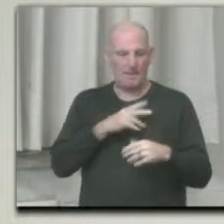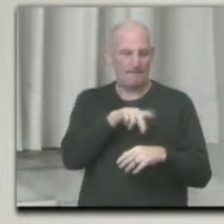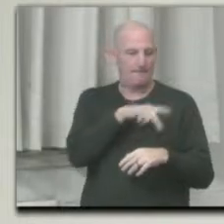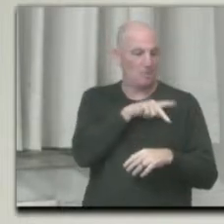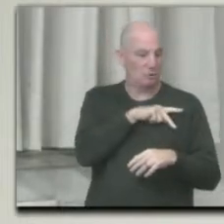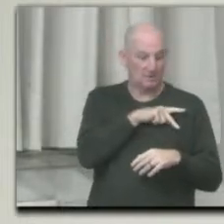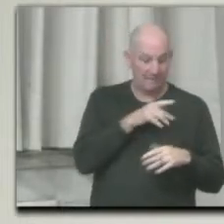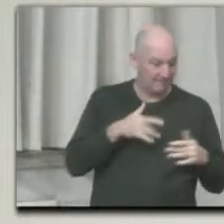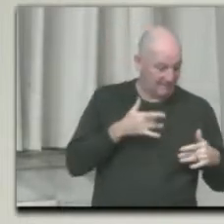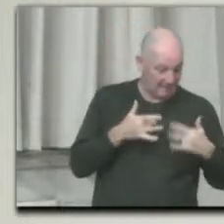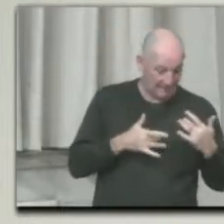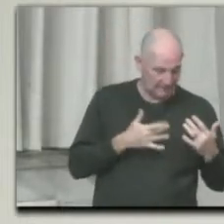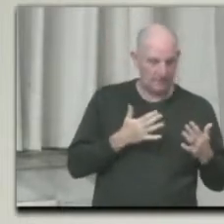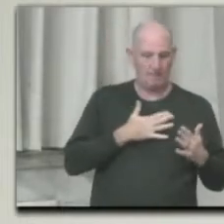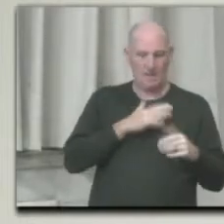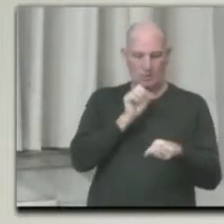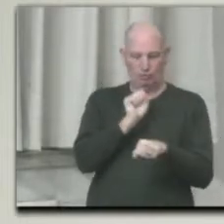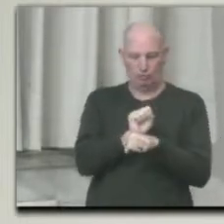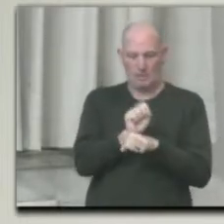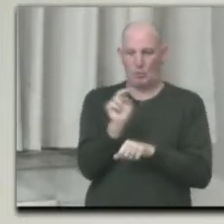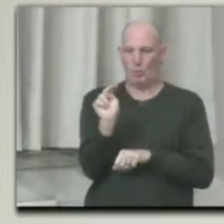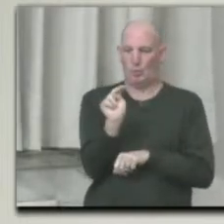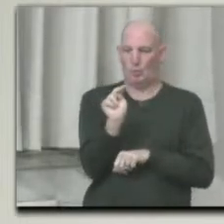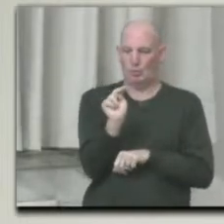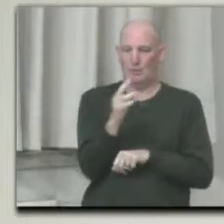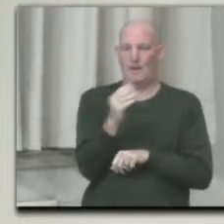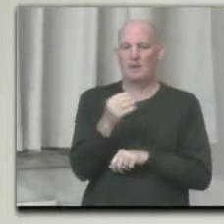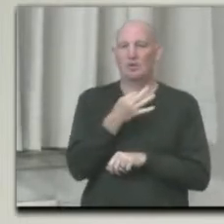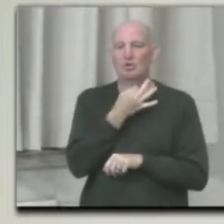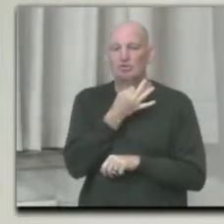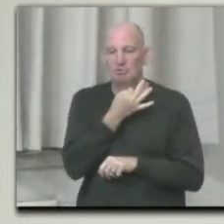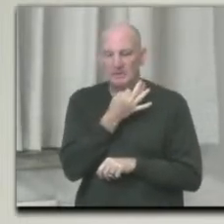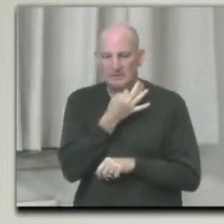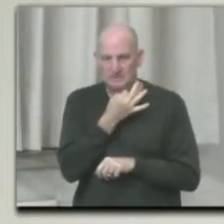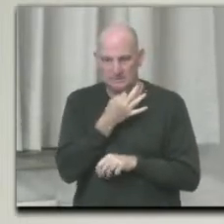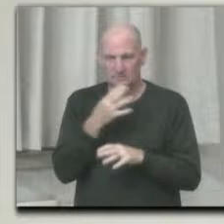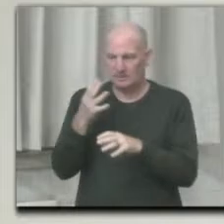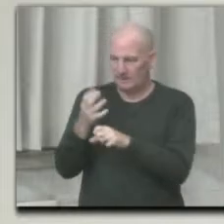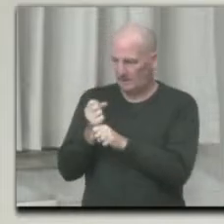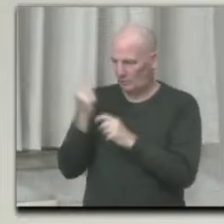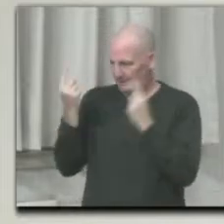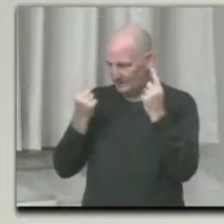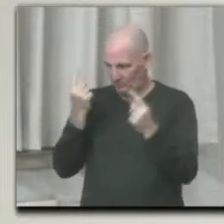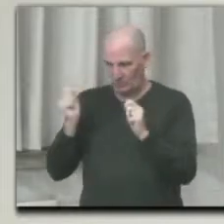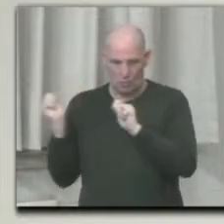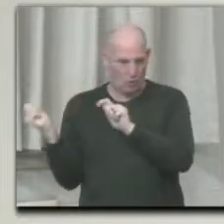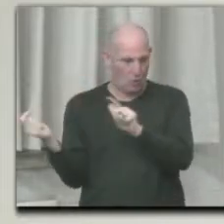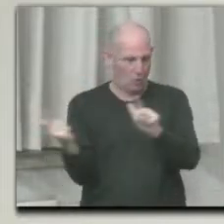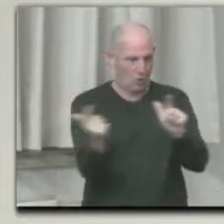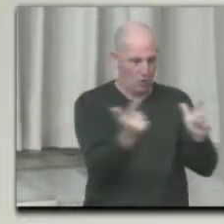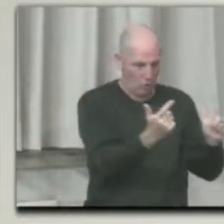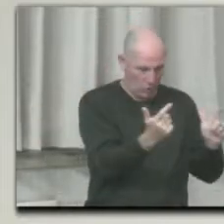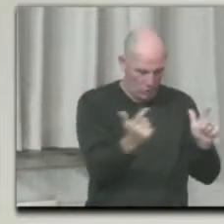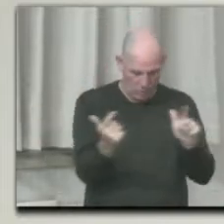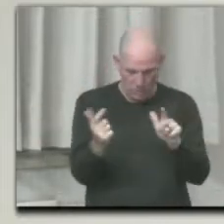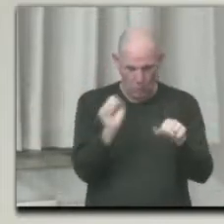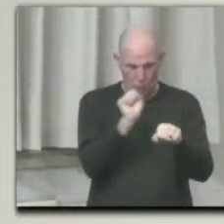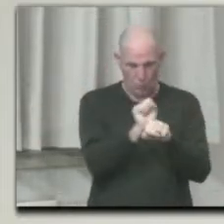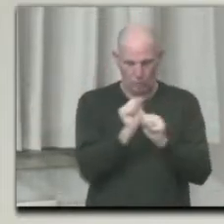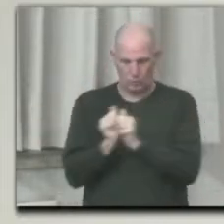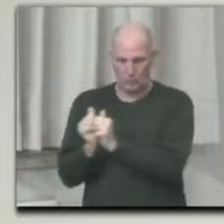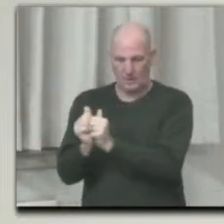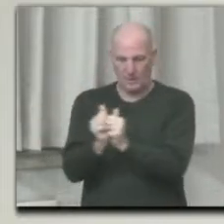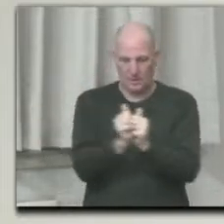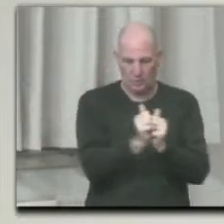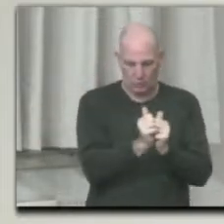or stance, it is my job to be neutral and curious, taking into consideration all viewpoints and perspectives, and then working collaboratively to